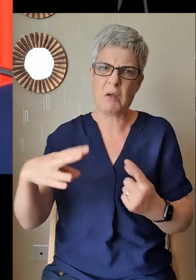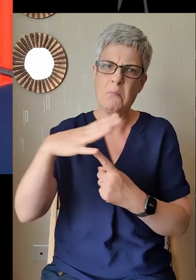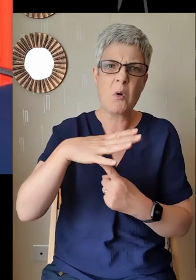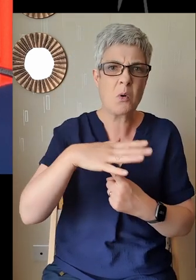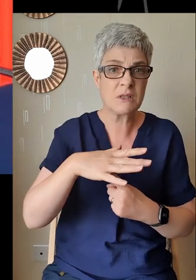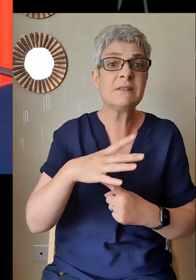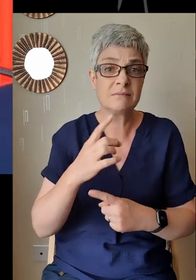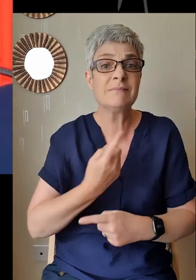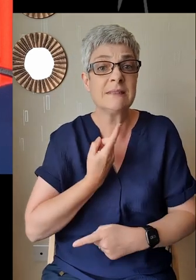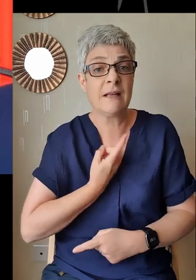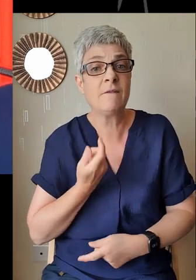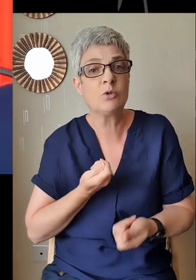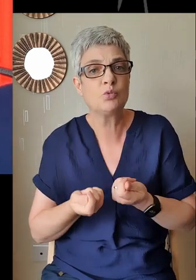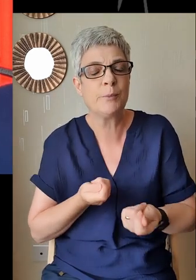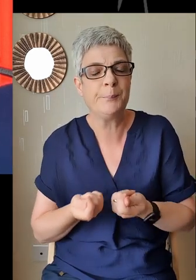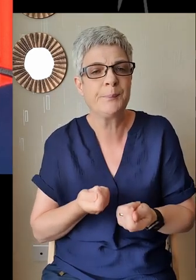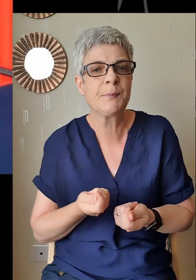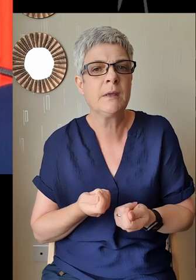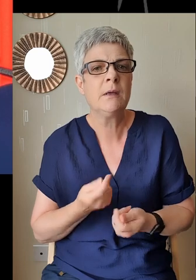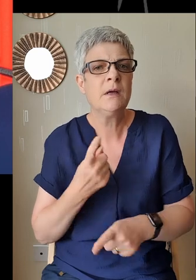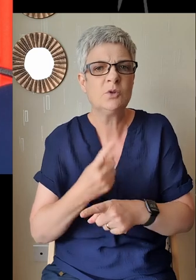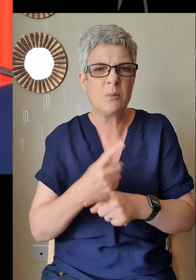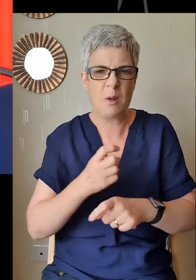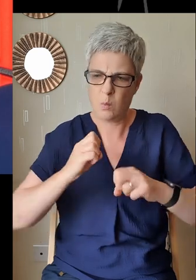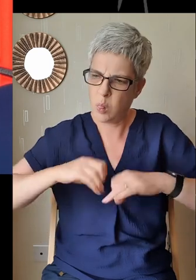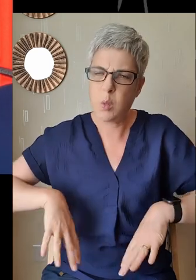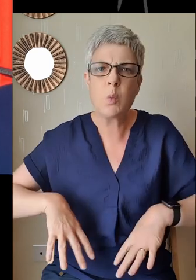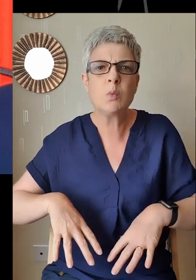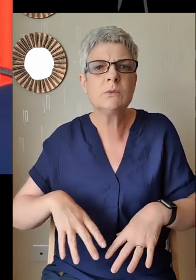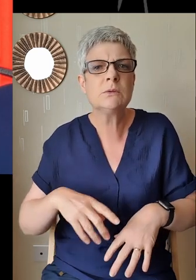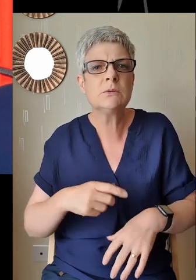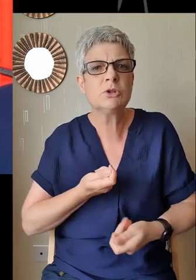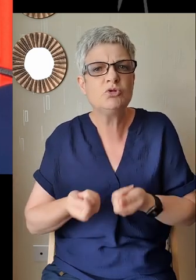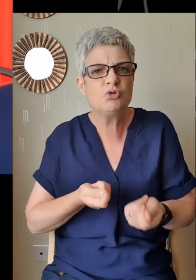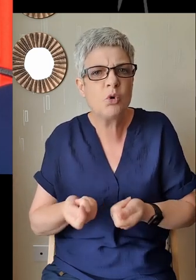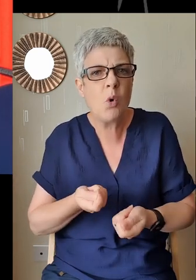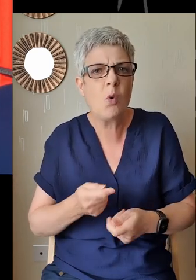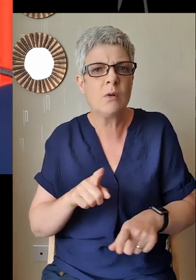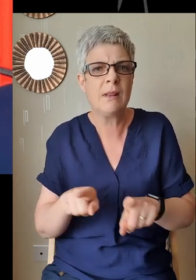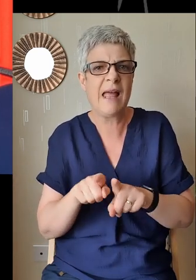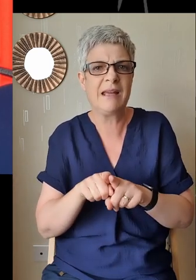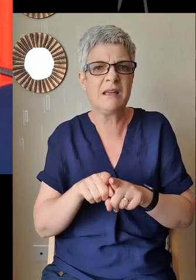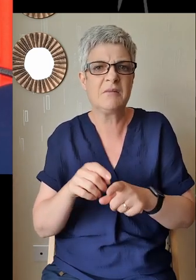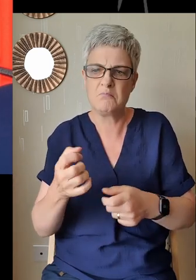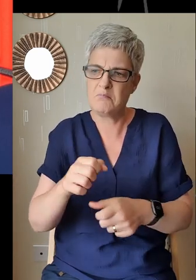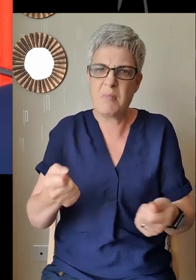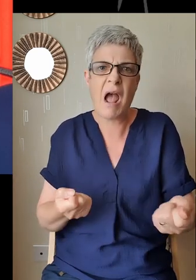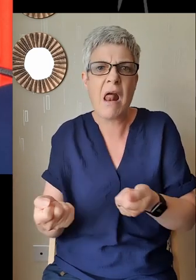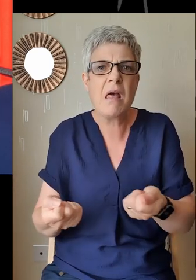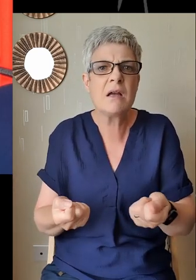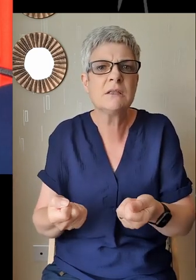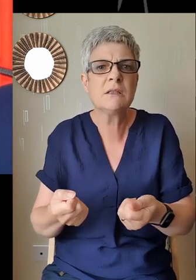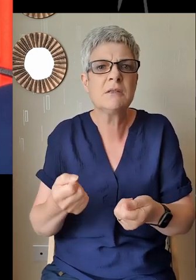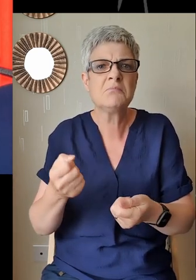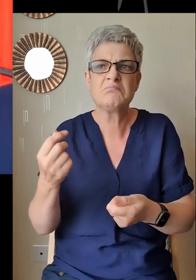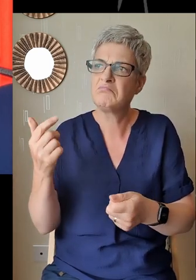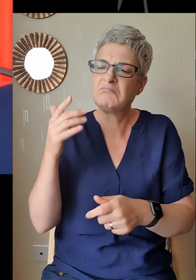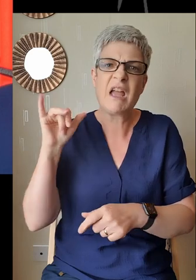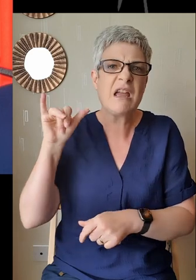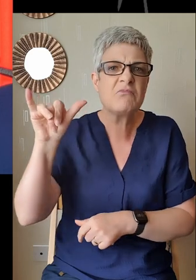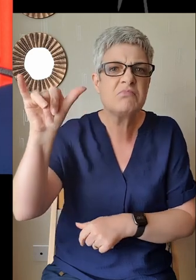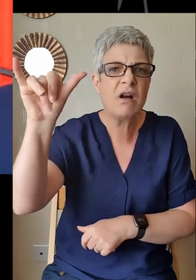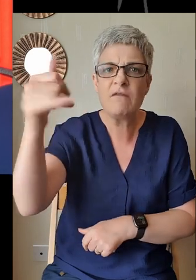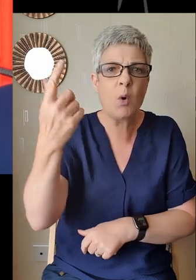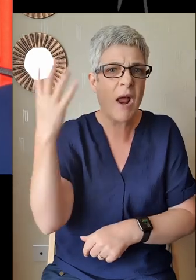is. We talk about people losing control, maybe a pilot of an aircraft or of a helicopter,